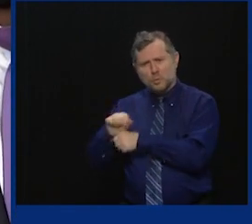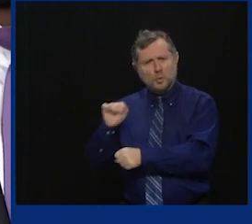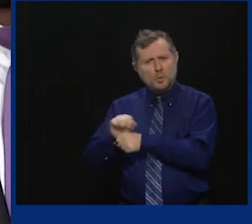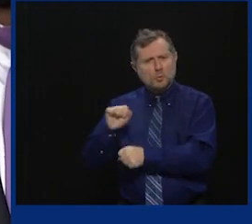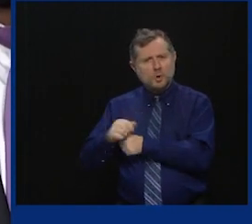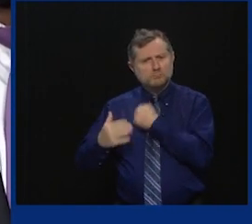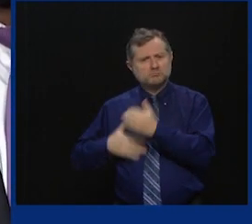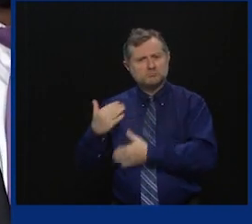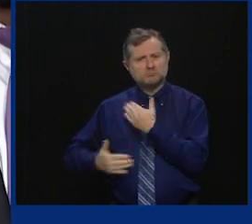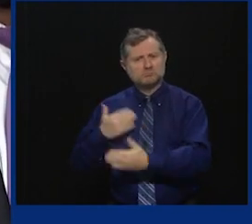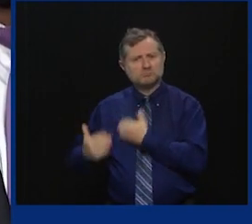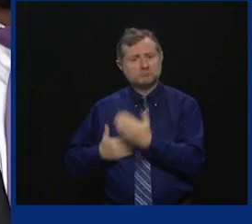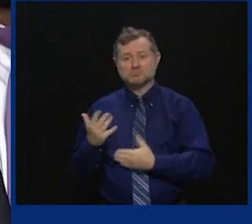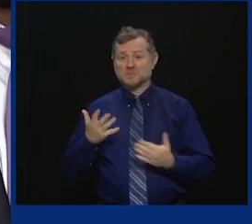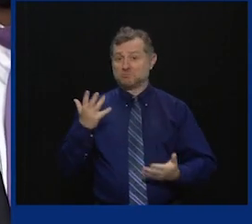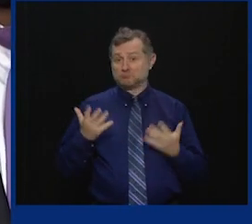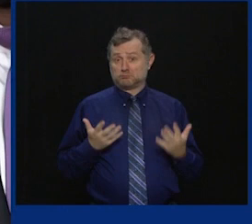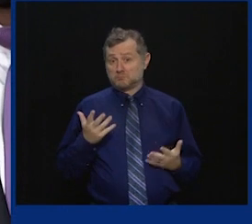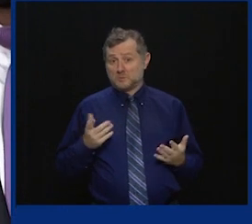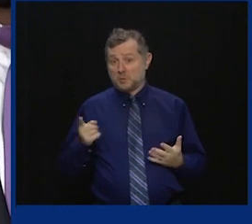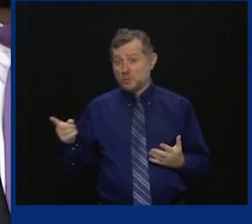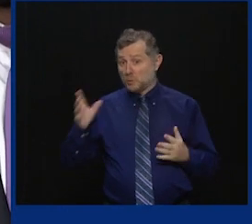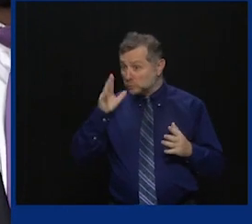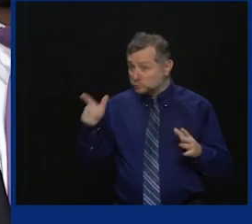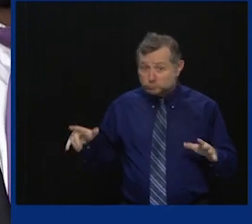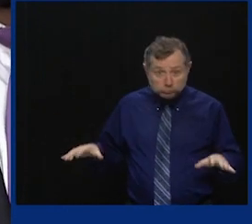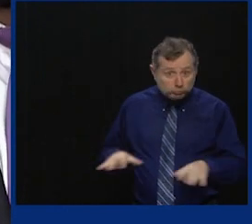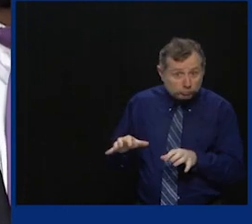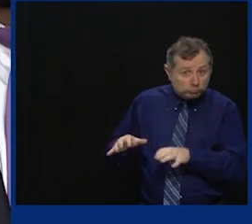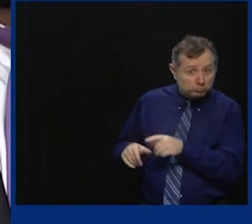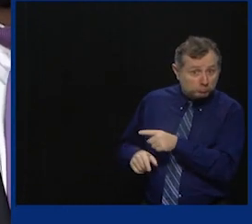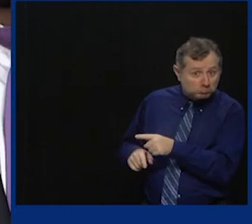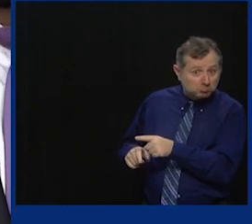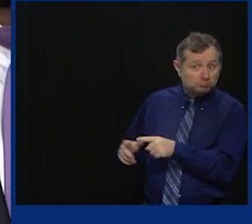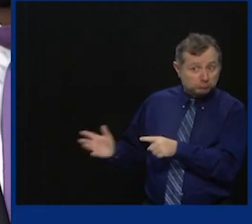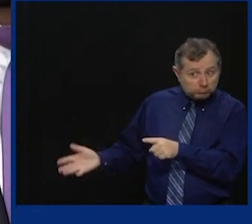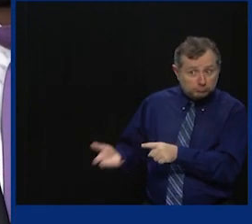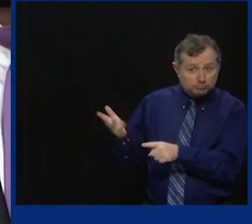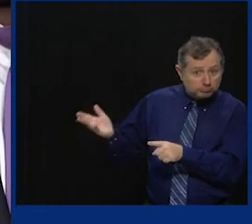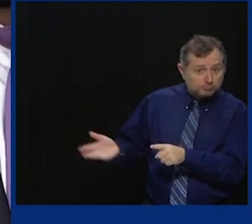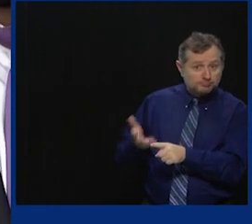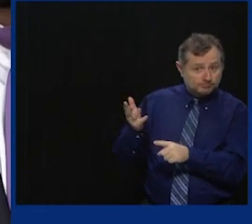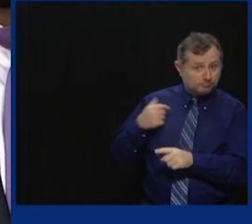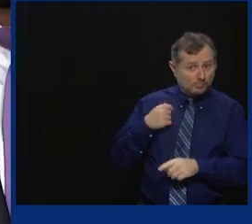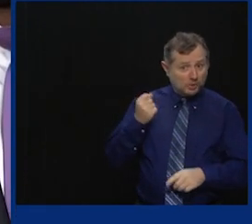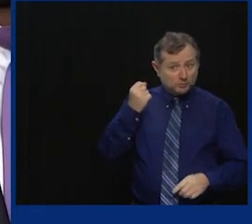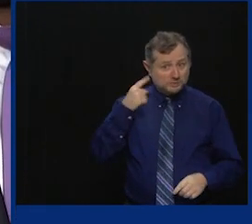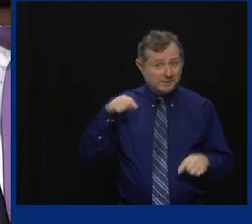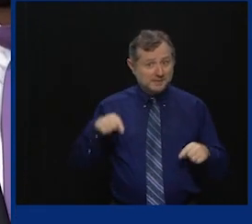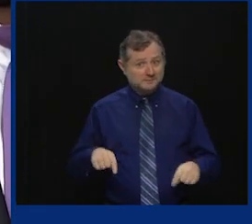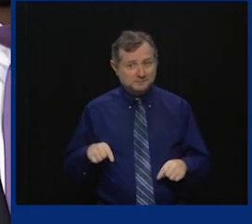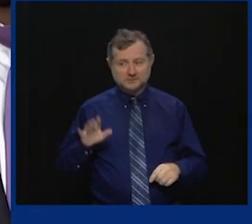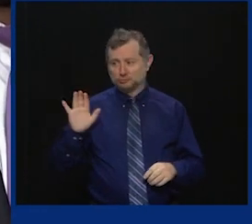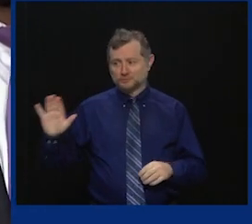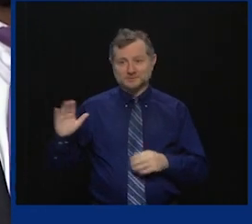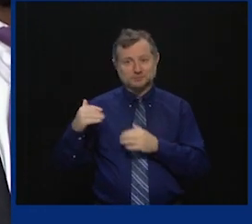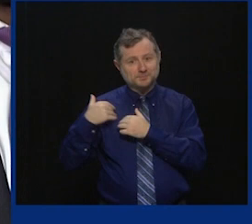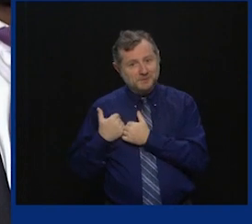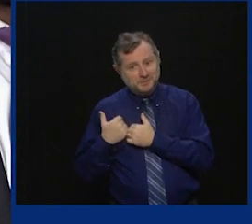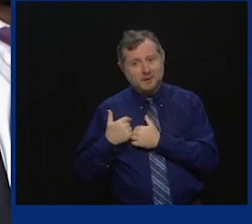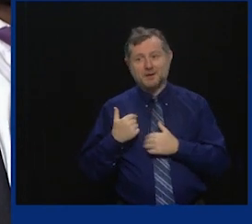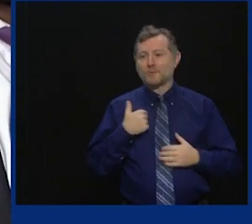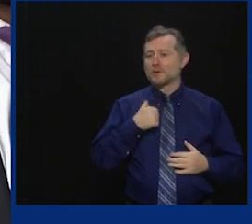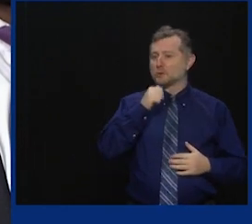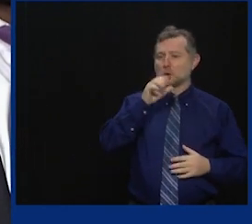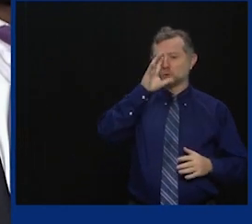take extraordinary measures, and that is what has to be occurring. And he understands that this is his responsibility. I'm not going to cast aspersions. I'm going to